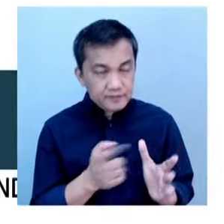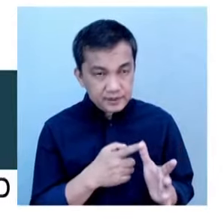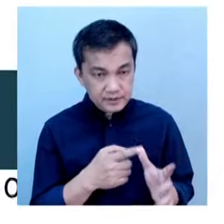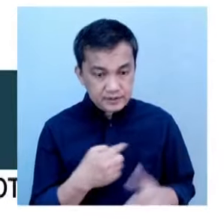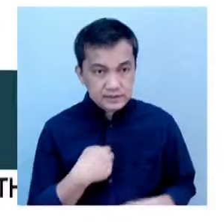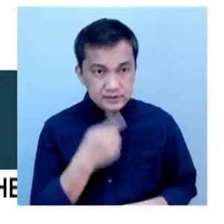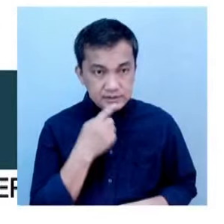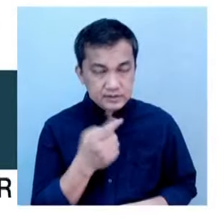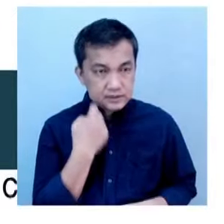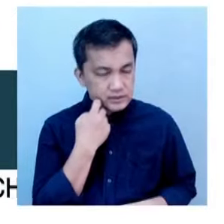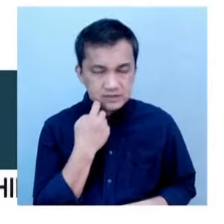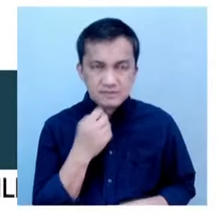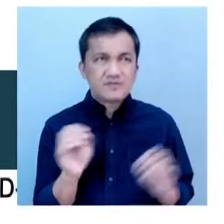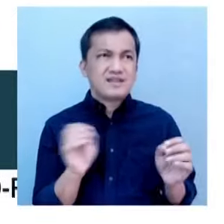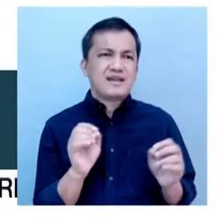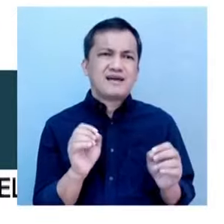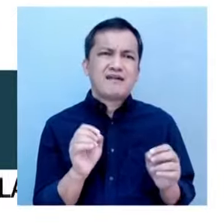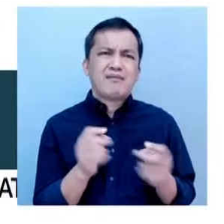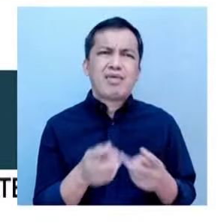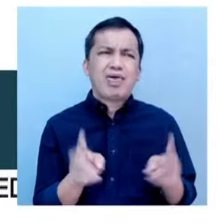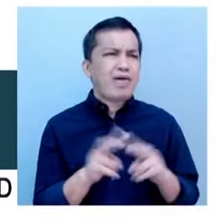earlier, it doesn't make sense.